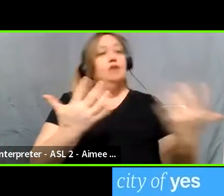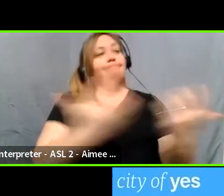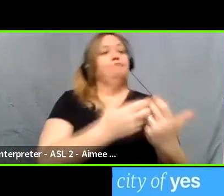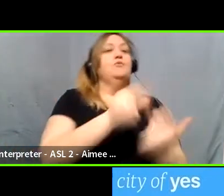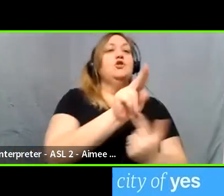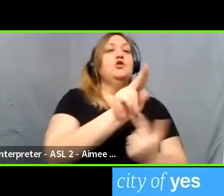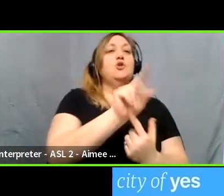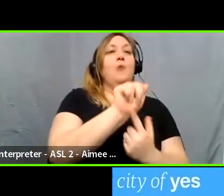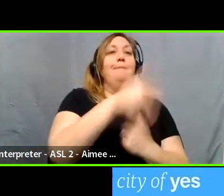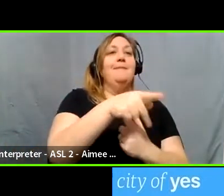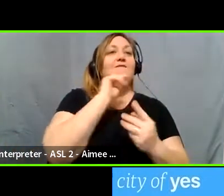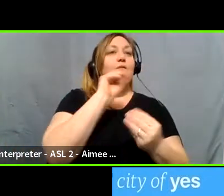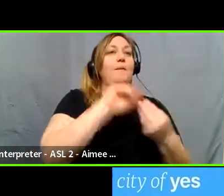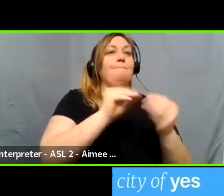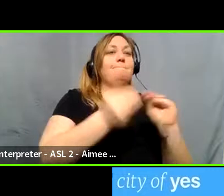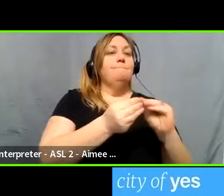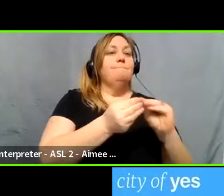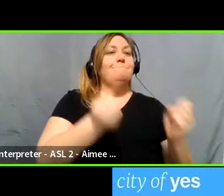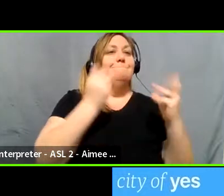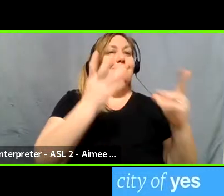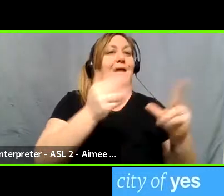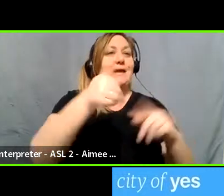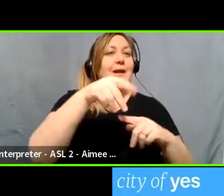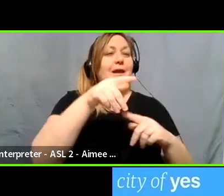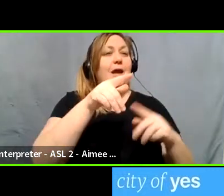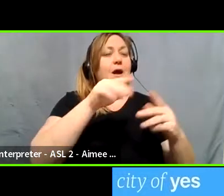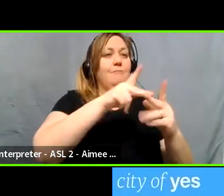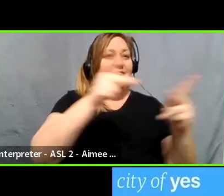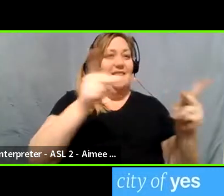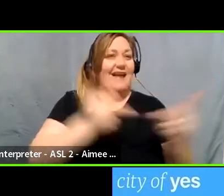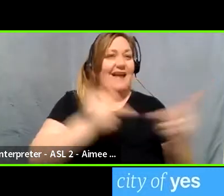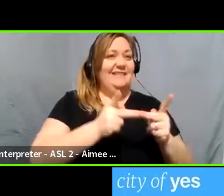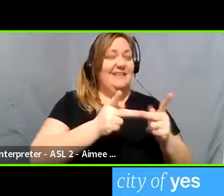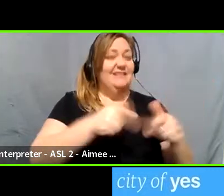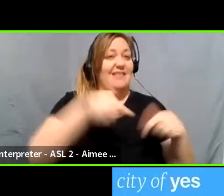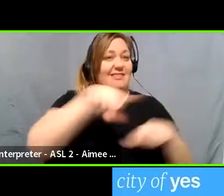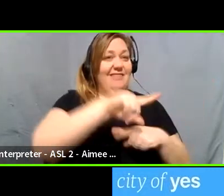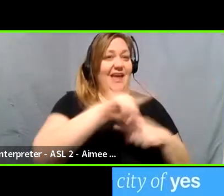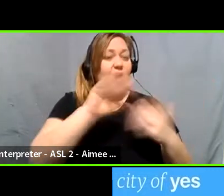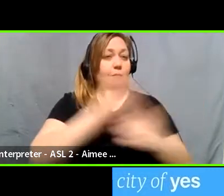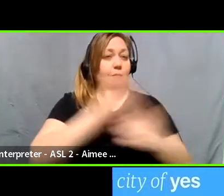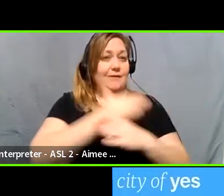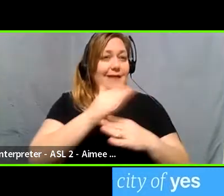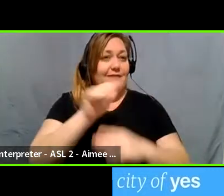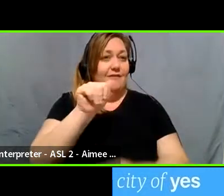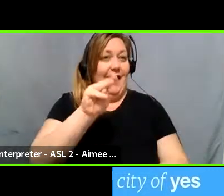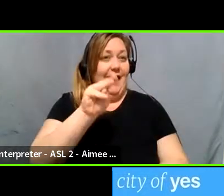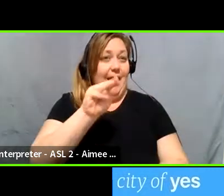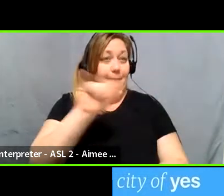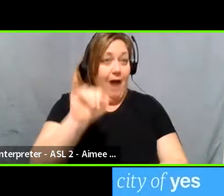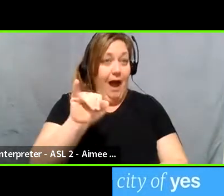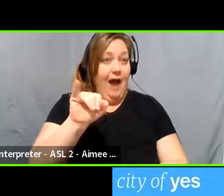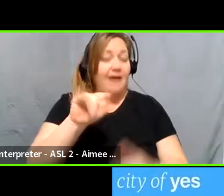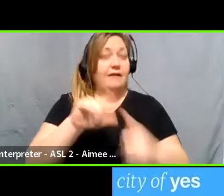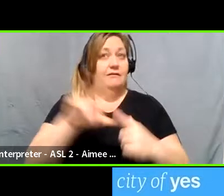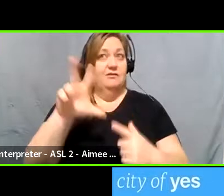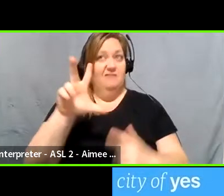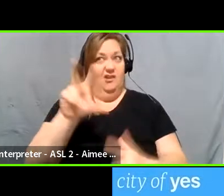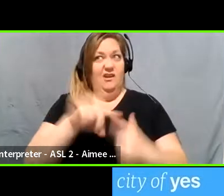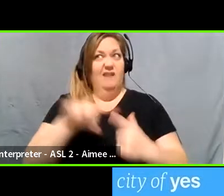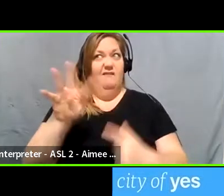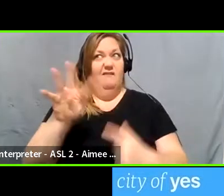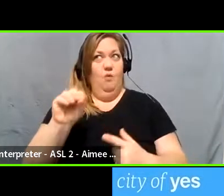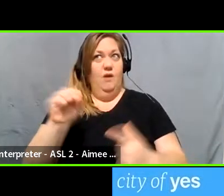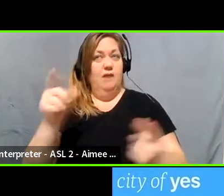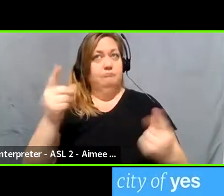tremendous number of units at an average of 60% AMI again from hitting 30 and 40% AMI. In addition, the